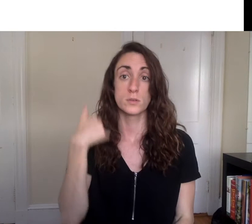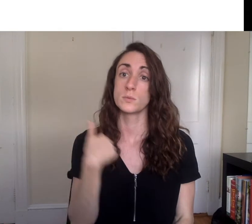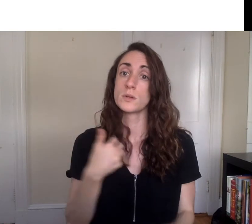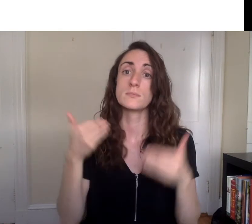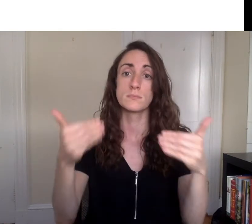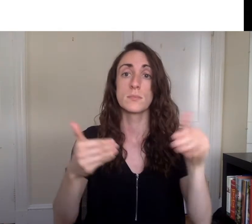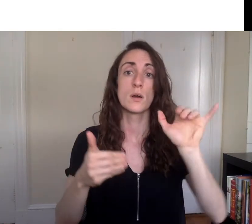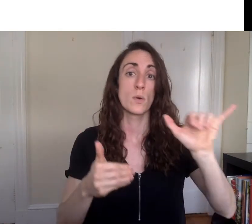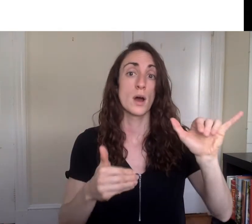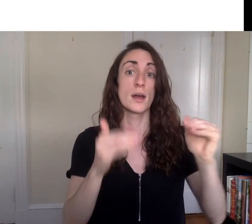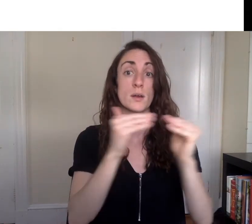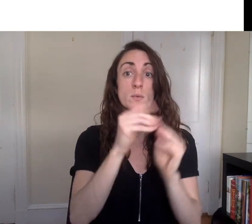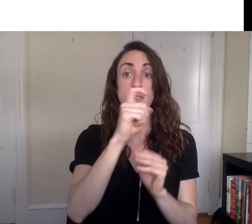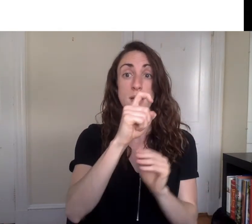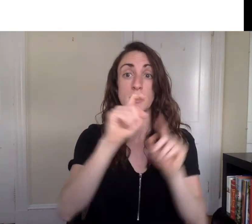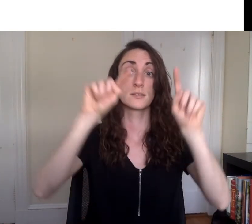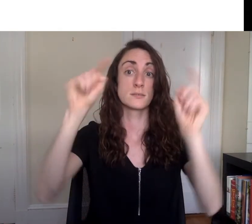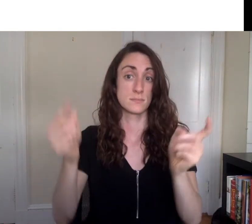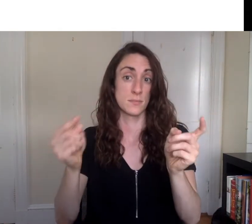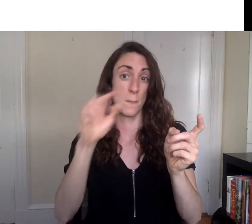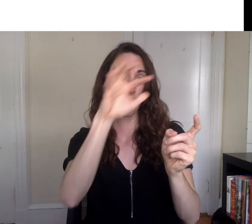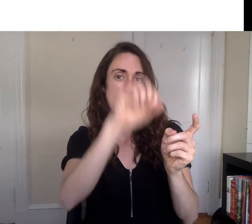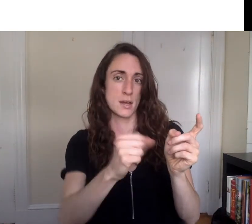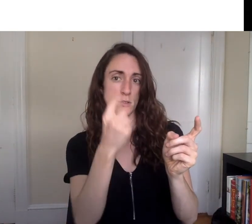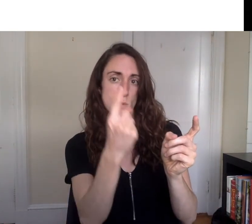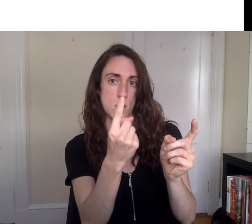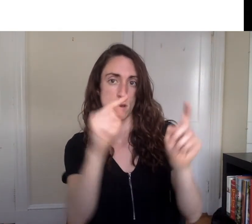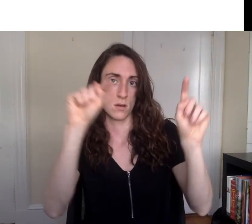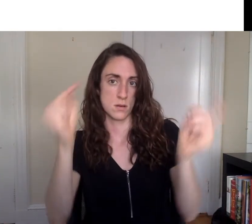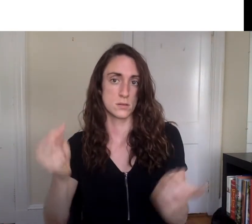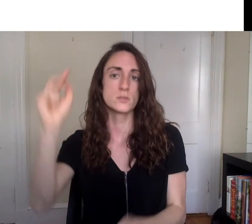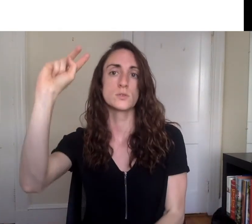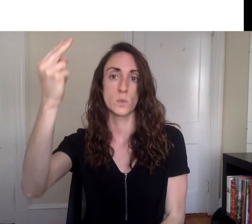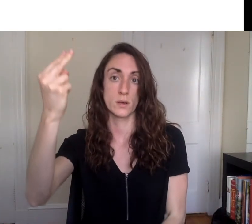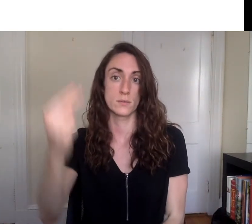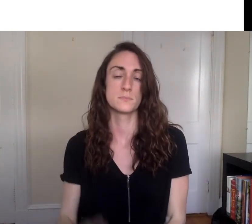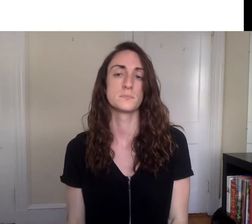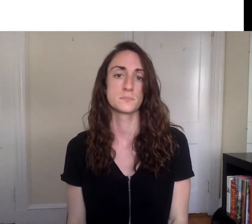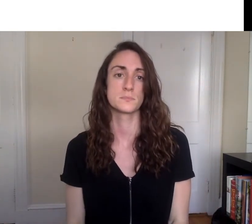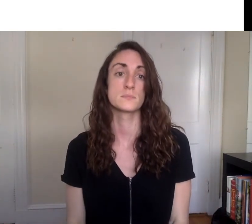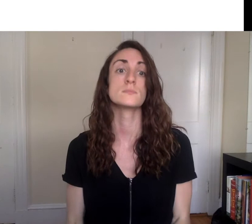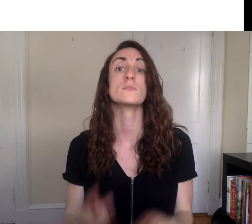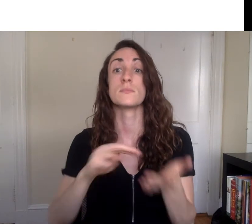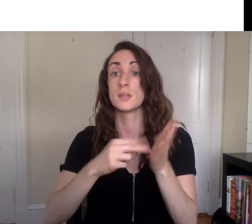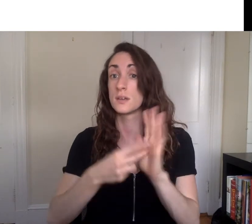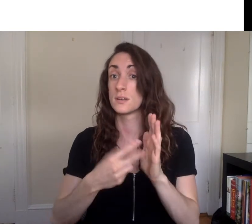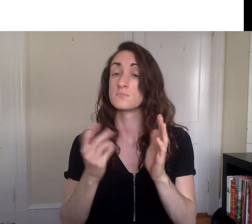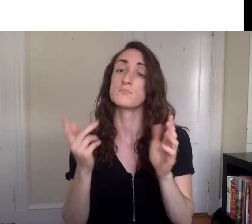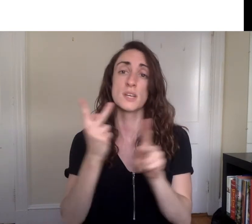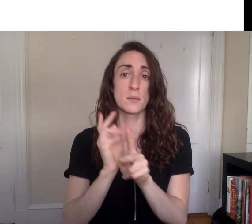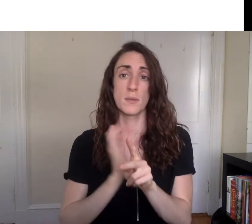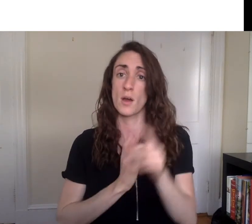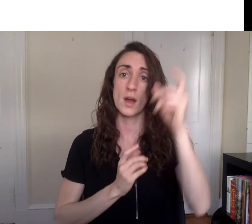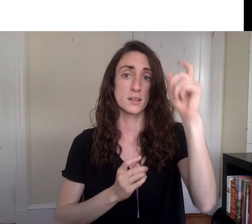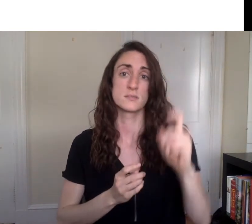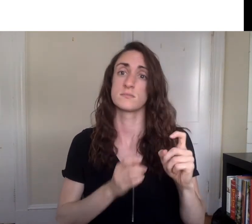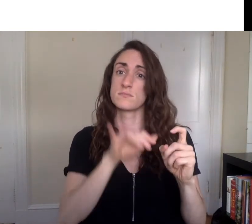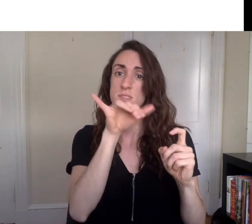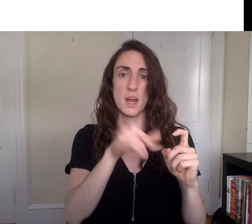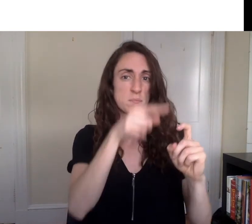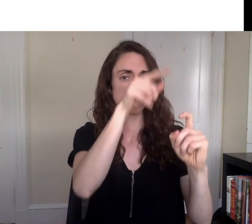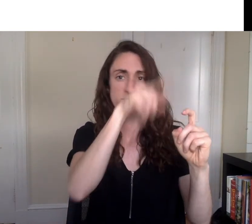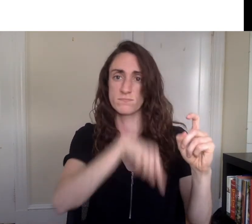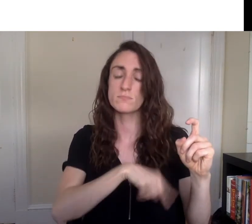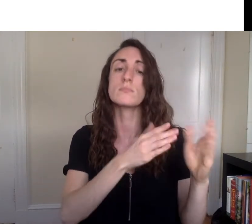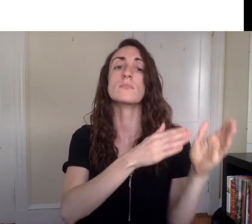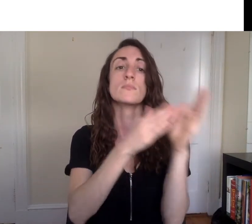squared. So we have this example, y equals the quantity x minus 1 squared. So in our table, we can keep the same x values that we had